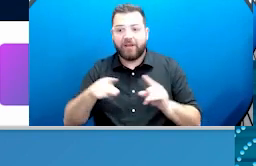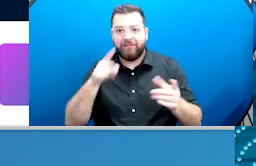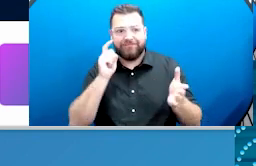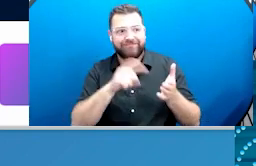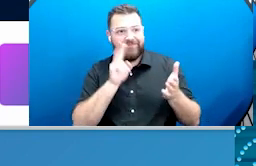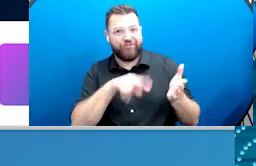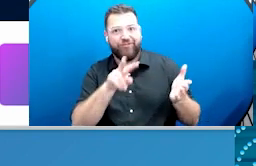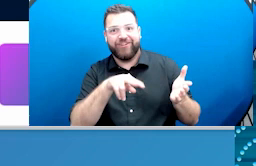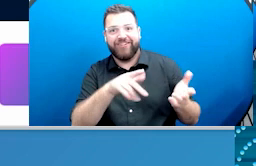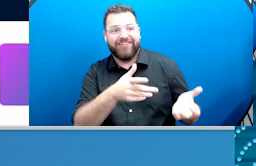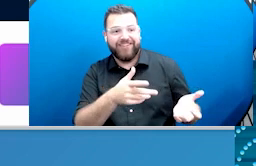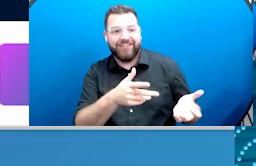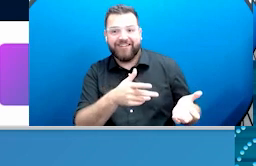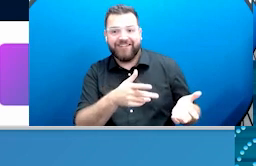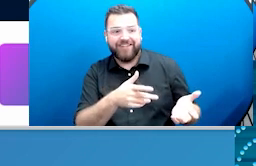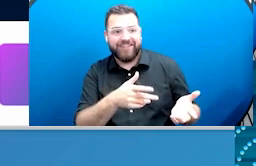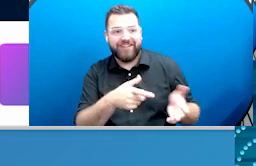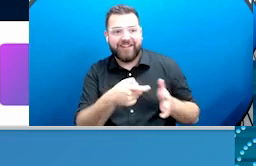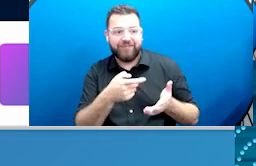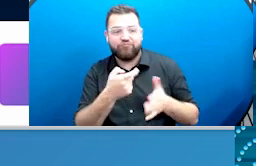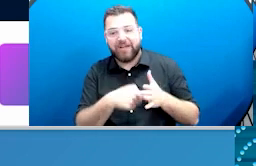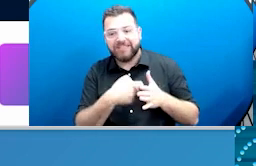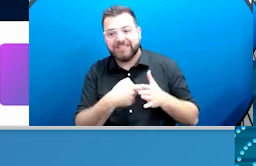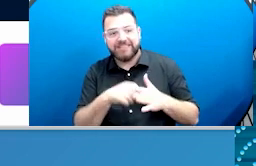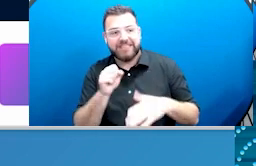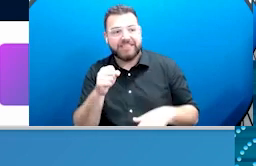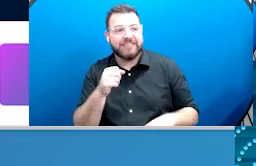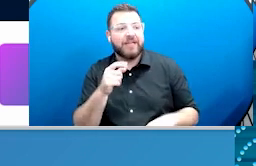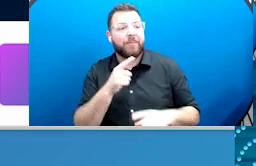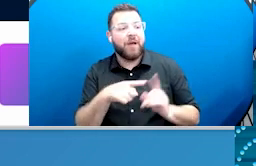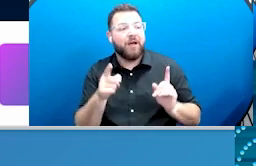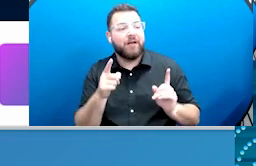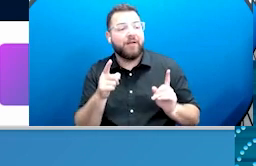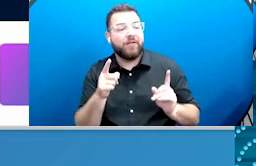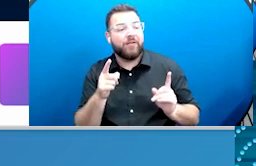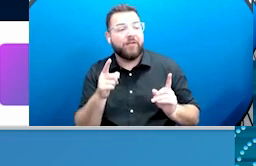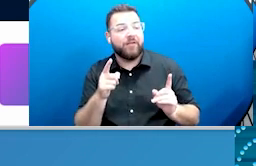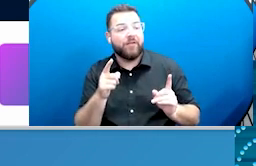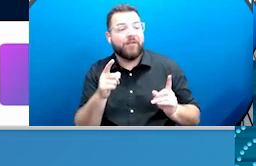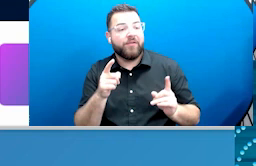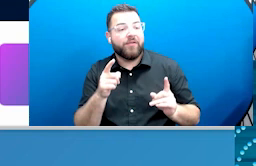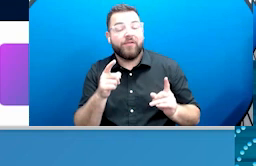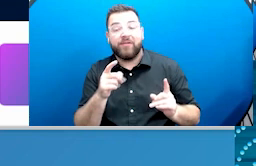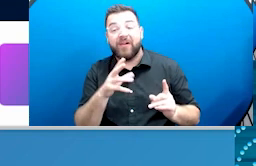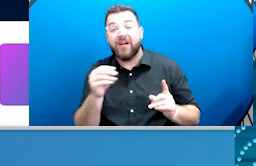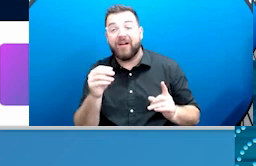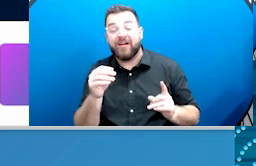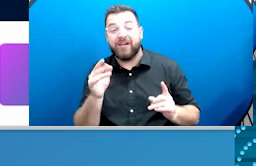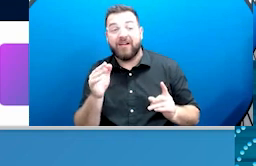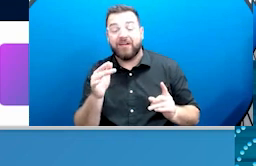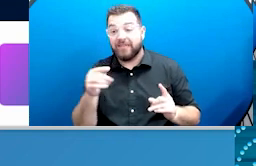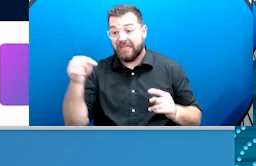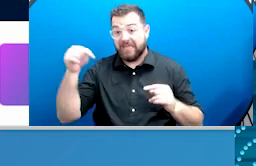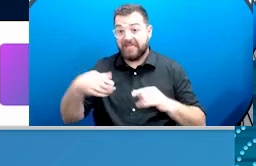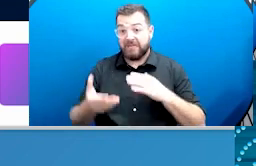mean, there's a pricing associated with it, but with and actually earlier this morning, one